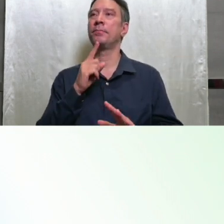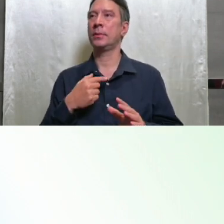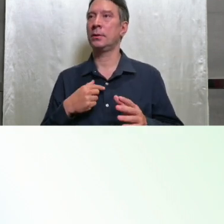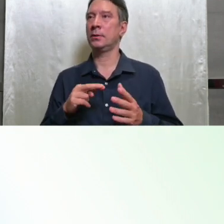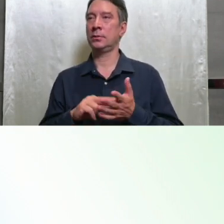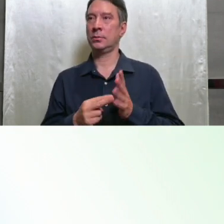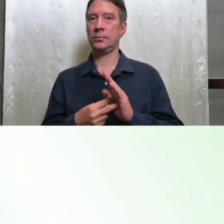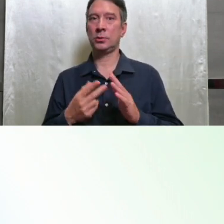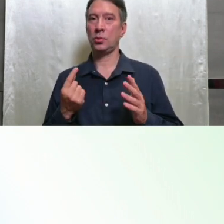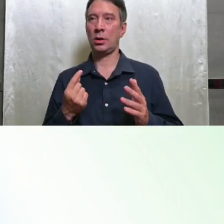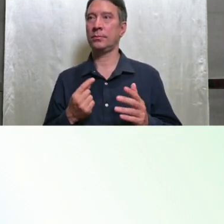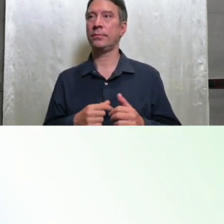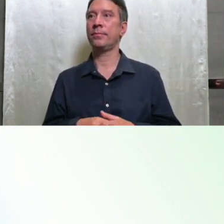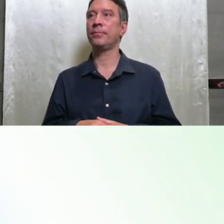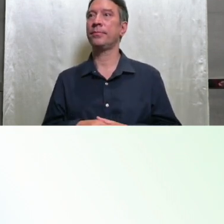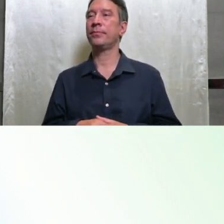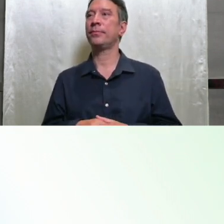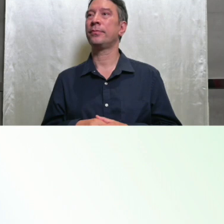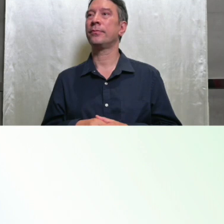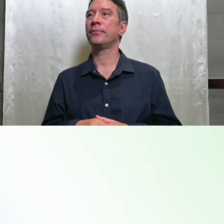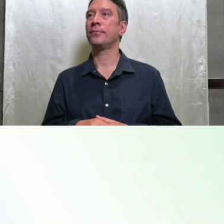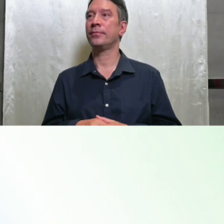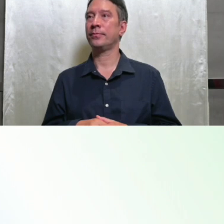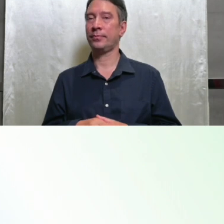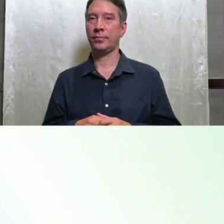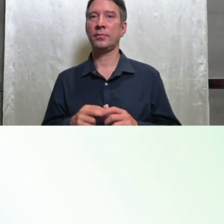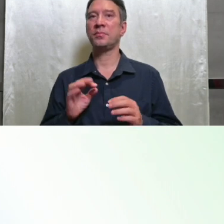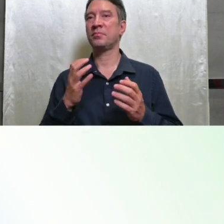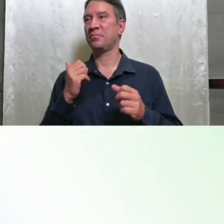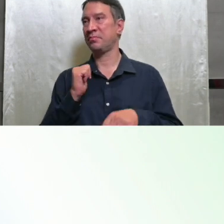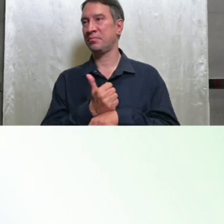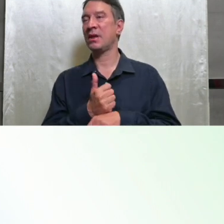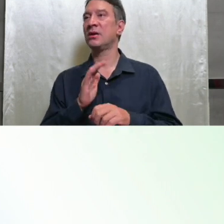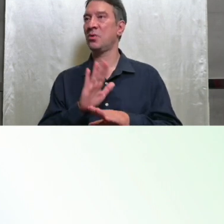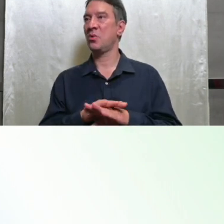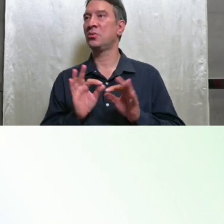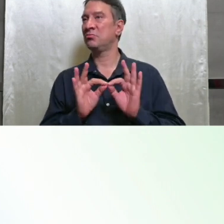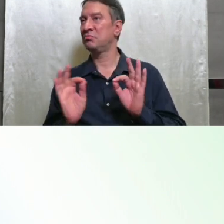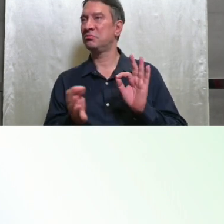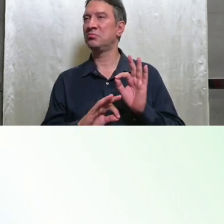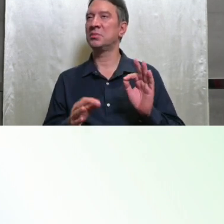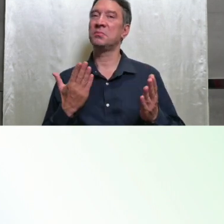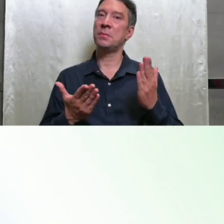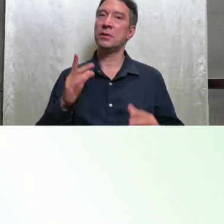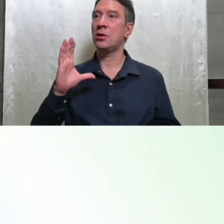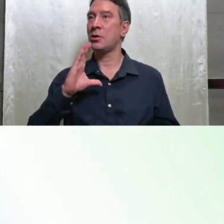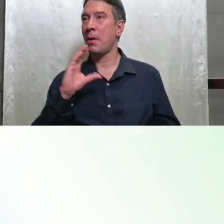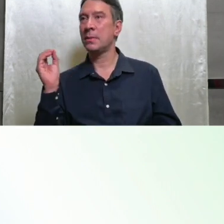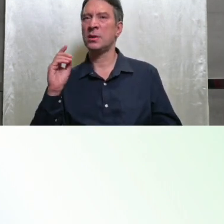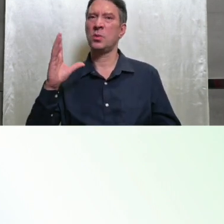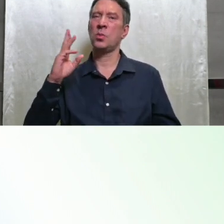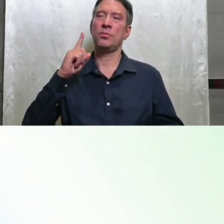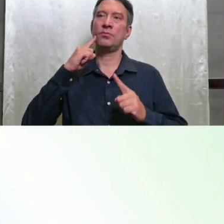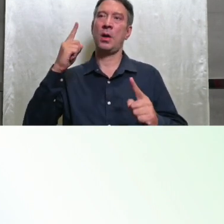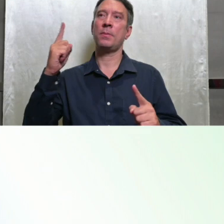partners. Partners who are also reliable and recognized in their field, so whether it's in Linux programming or it's in